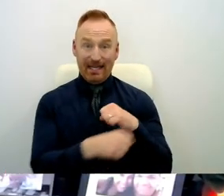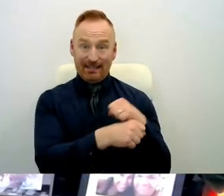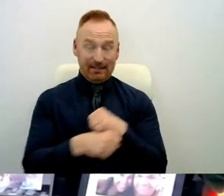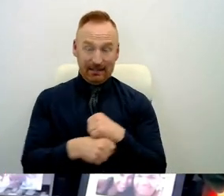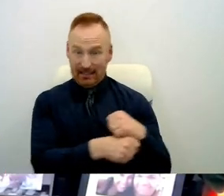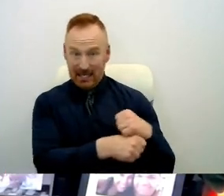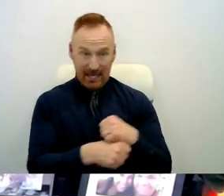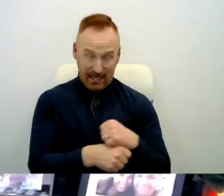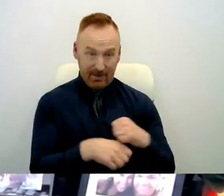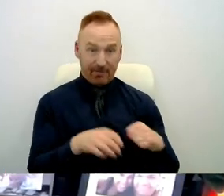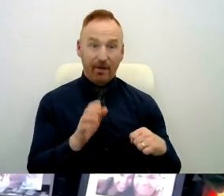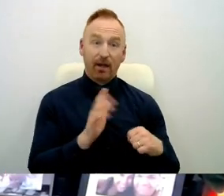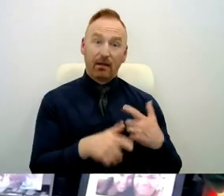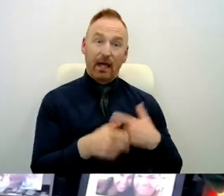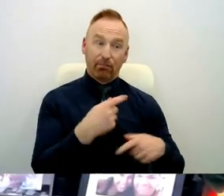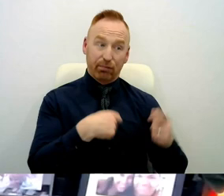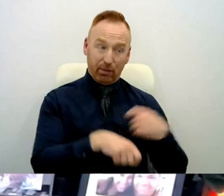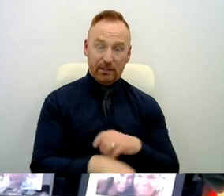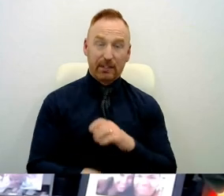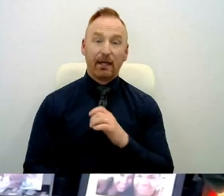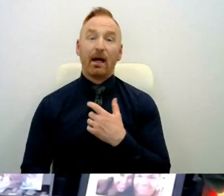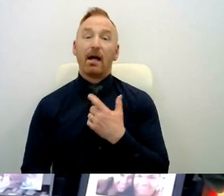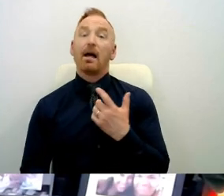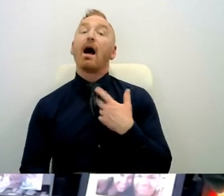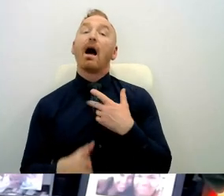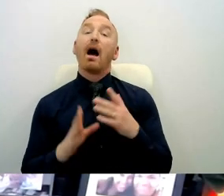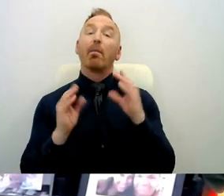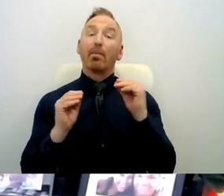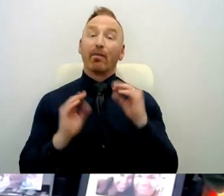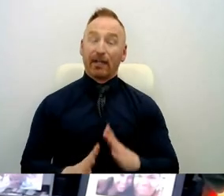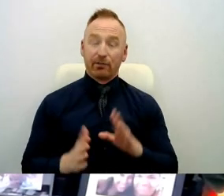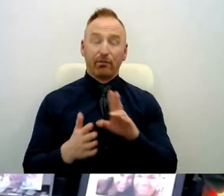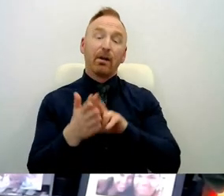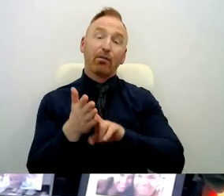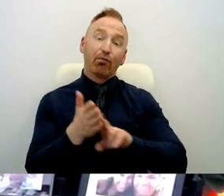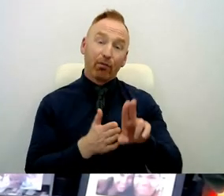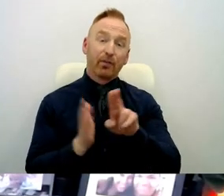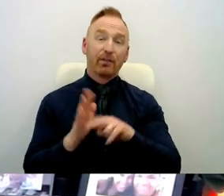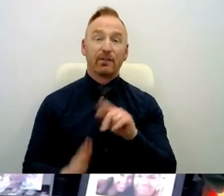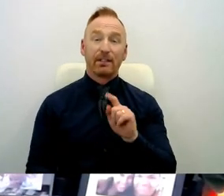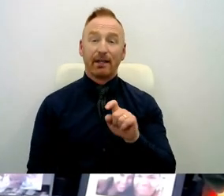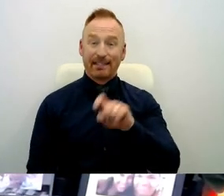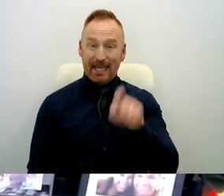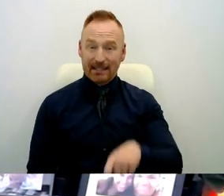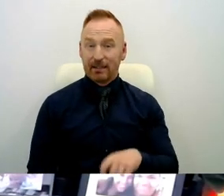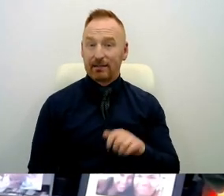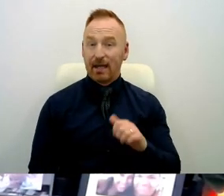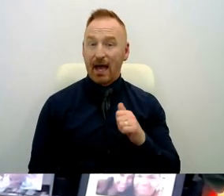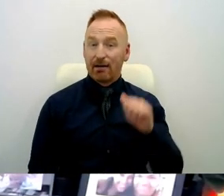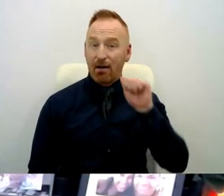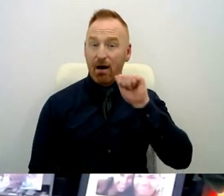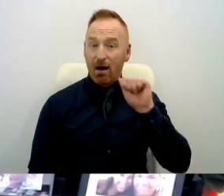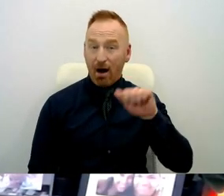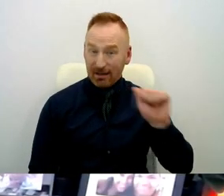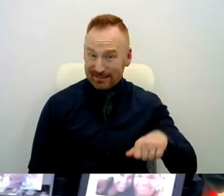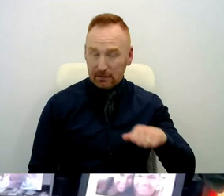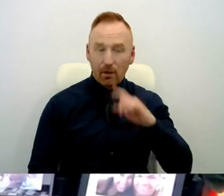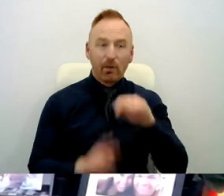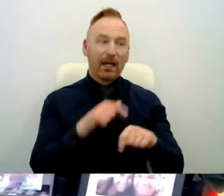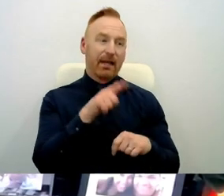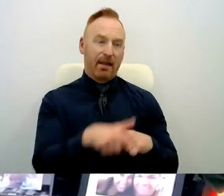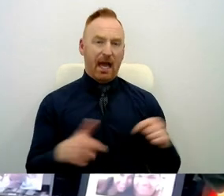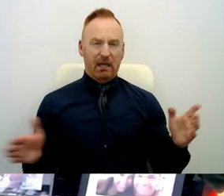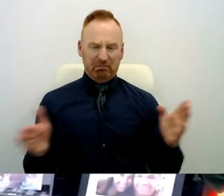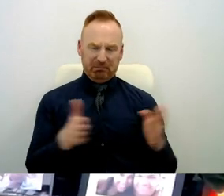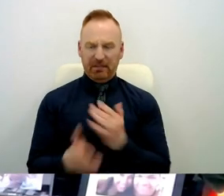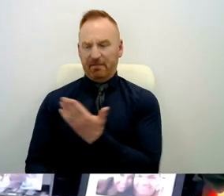really helpful. According to Stephen Mintz, who's a professor at the University of Texas at Austin, over the period of the Atlantic slave trade, which